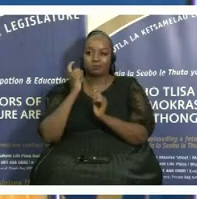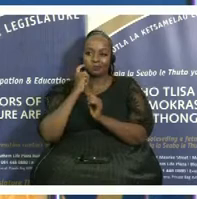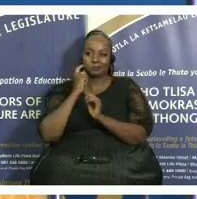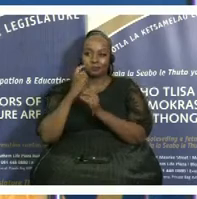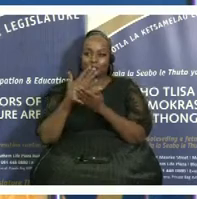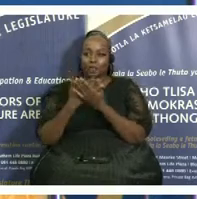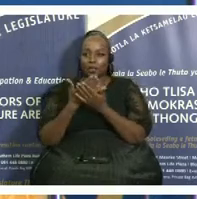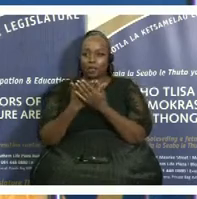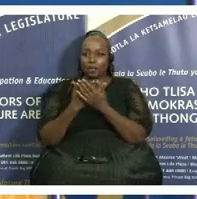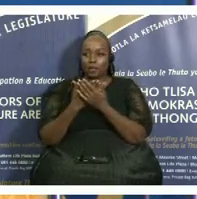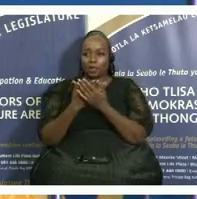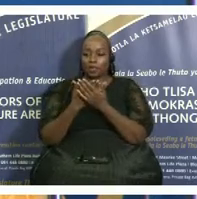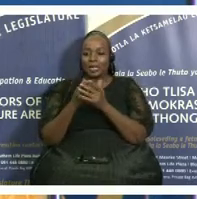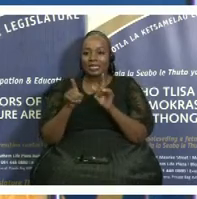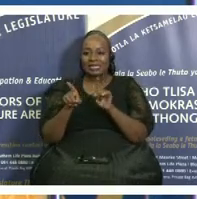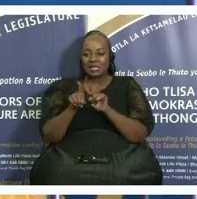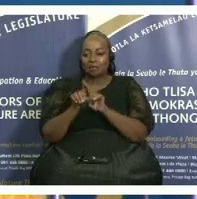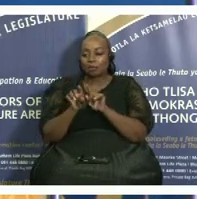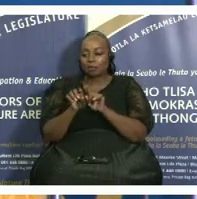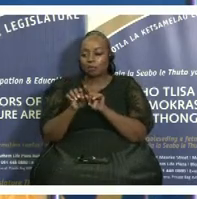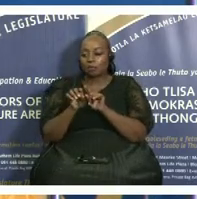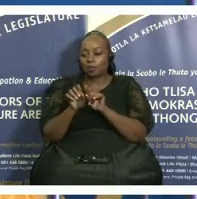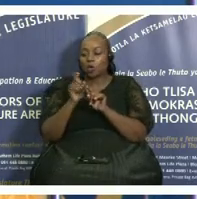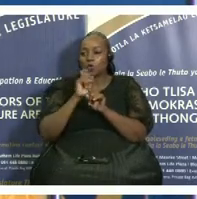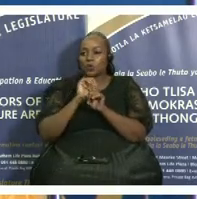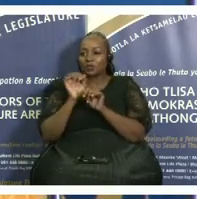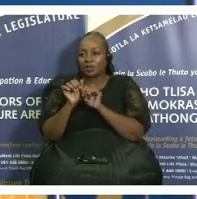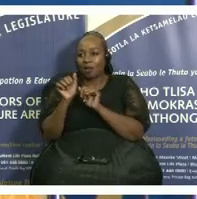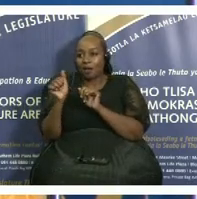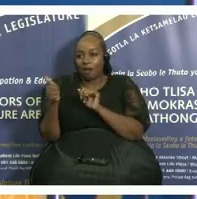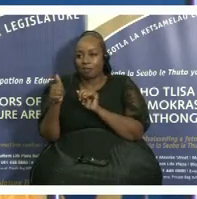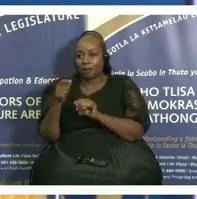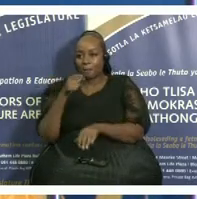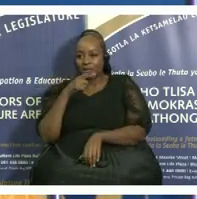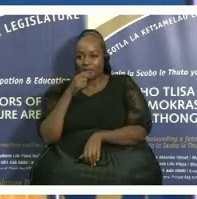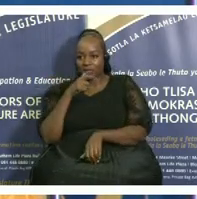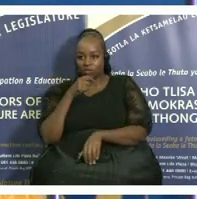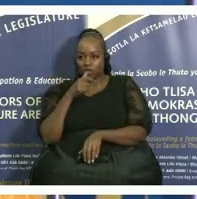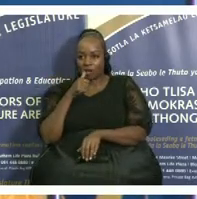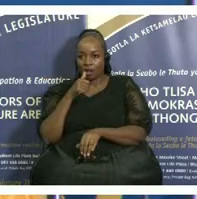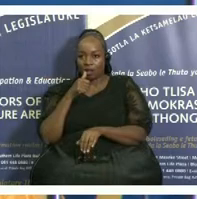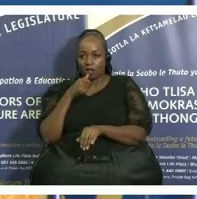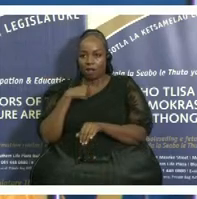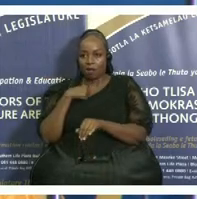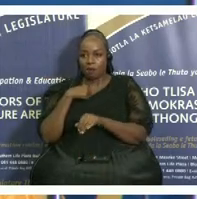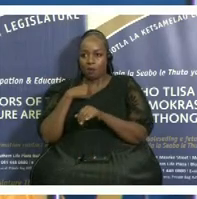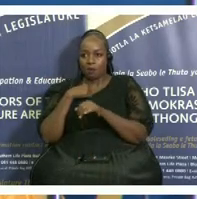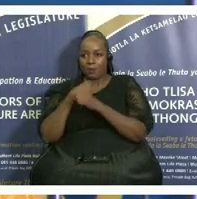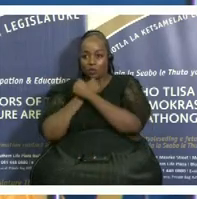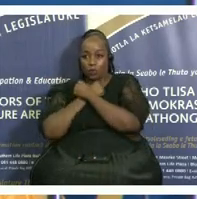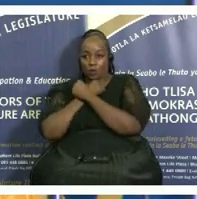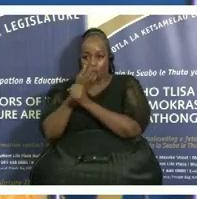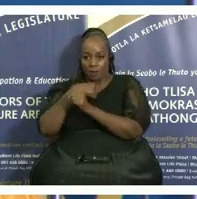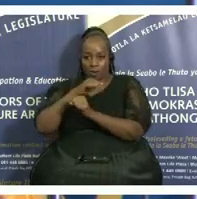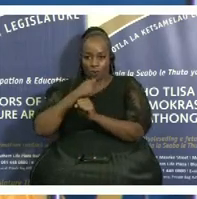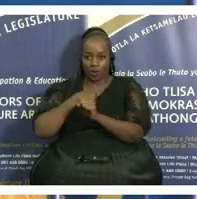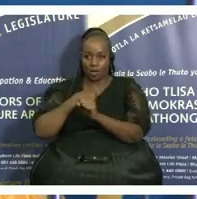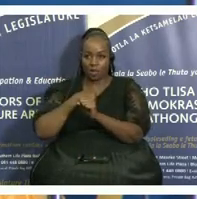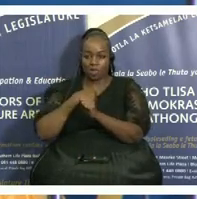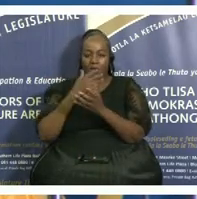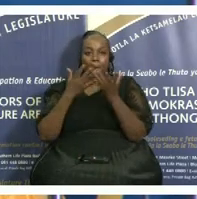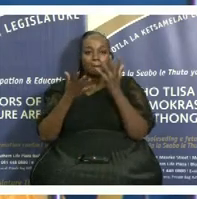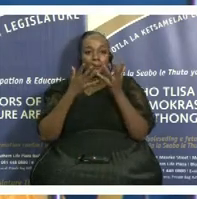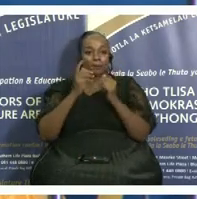medication distribution channels. Ina ikhlamele go di security sa batswadi ba rona. Ona le